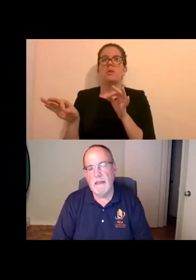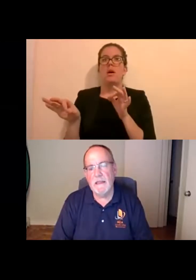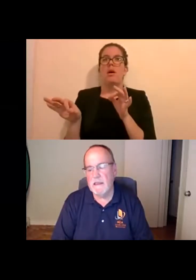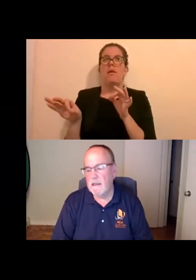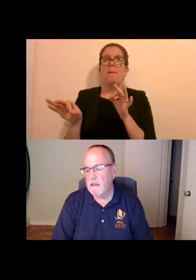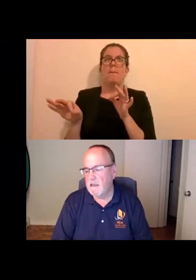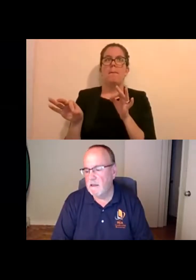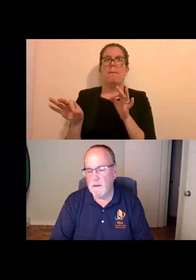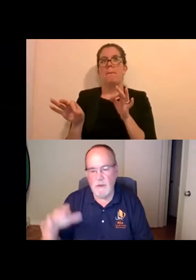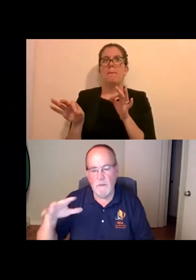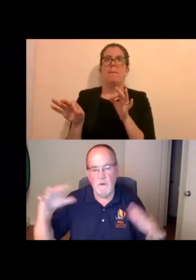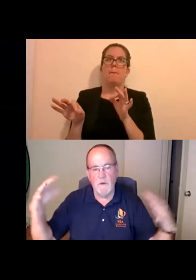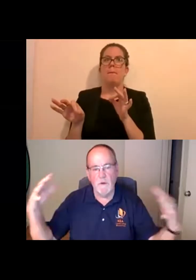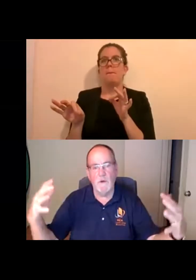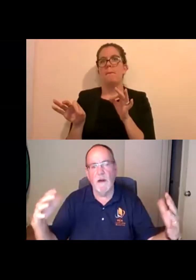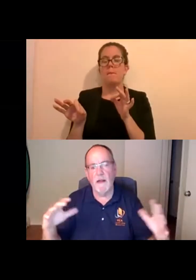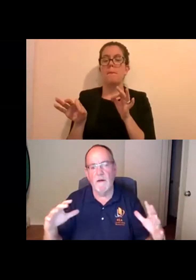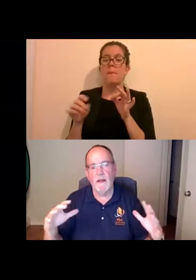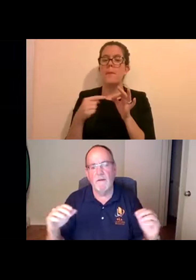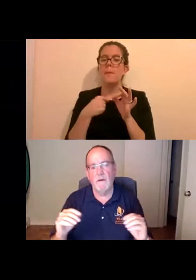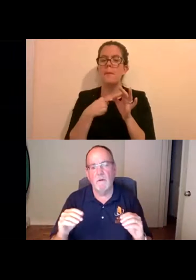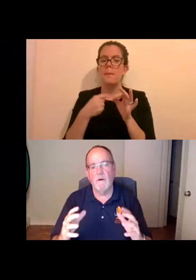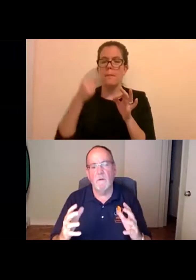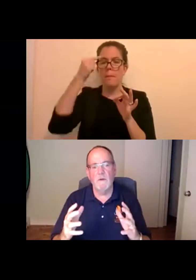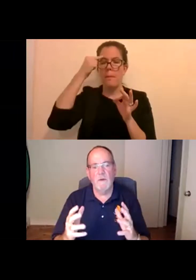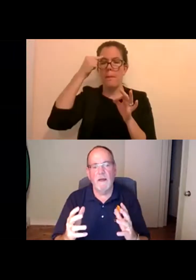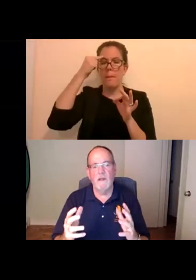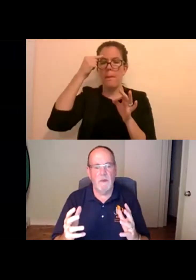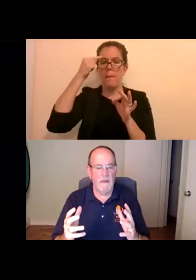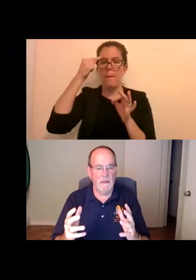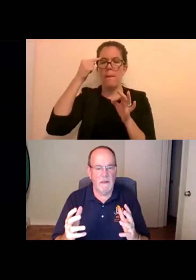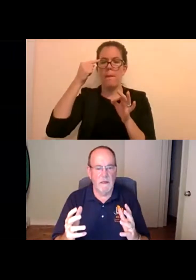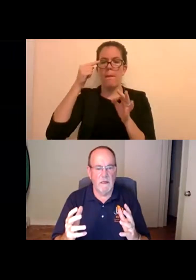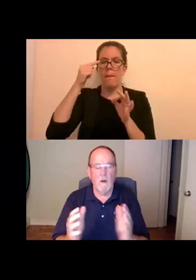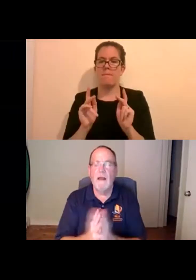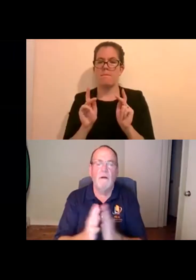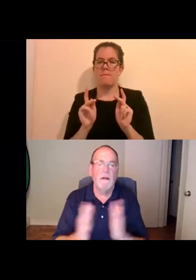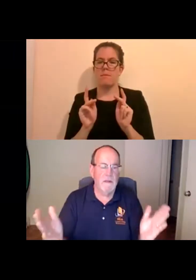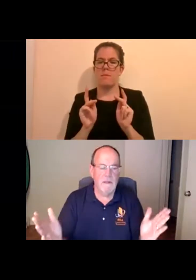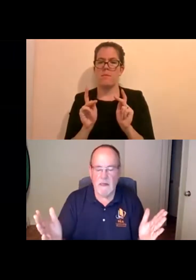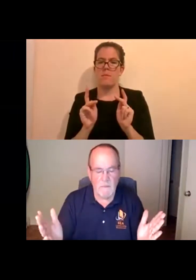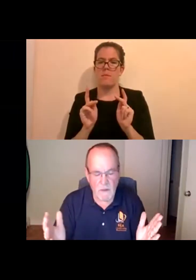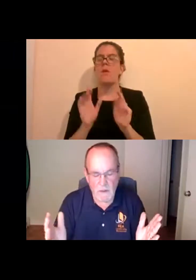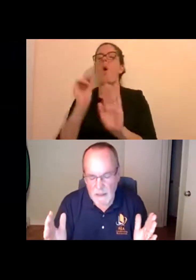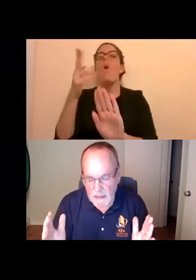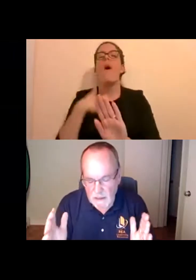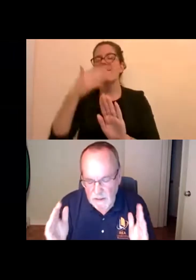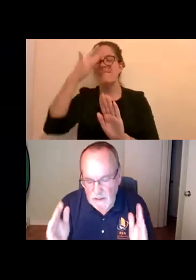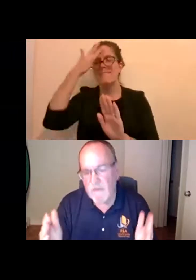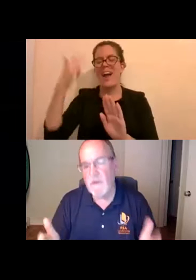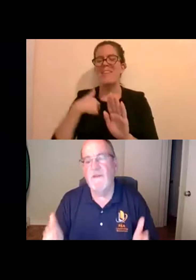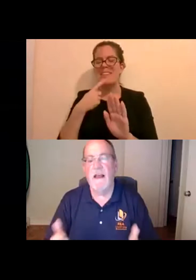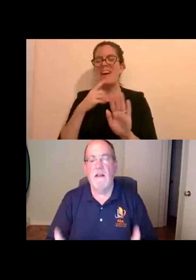I think that the people who are around have a real responsibility. Oh, I know what I was going to say. I'm sorry.